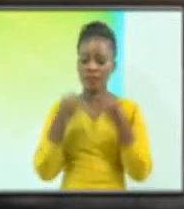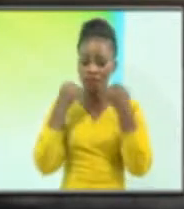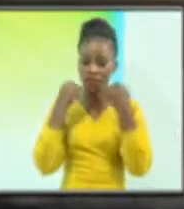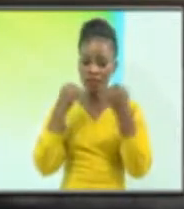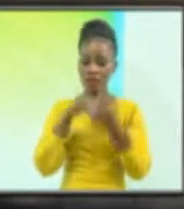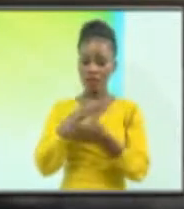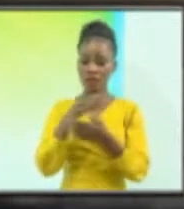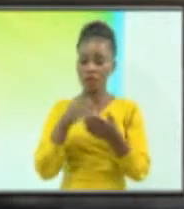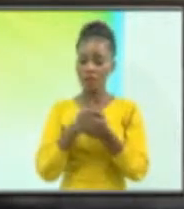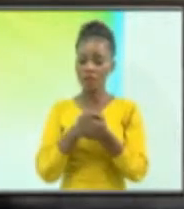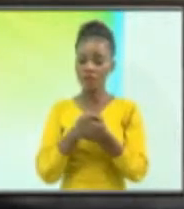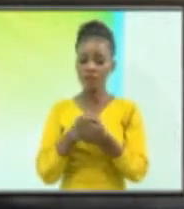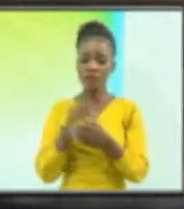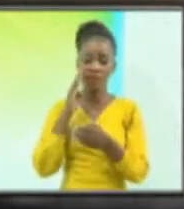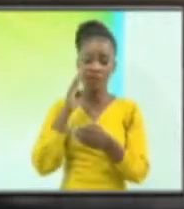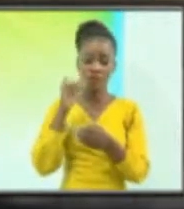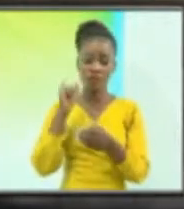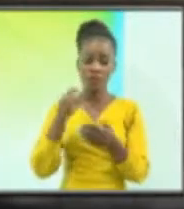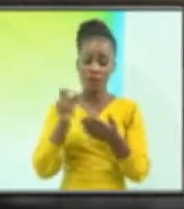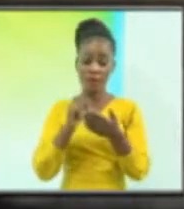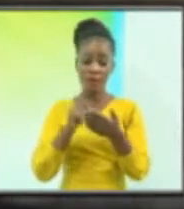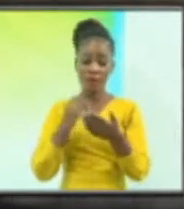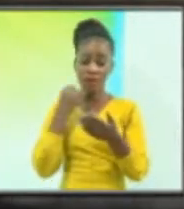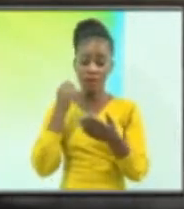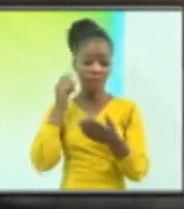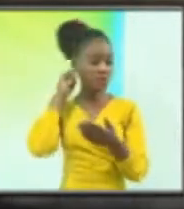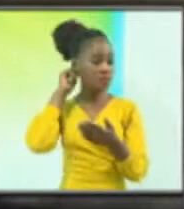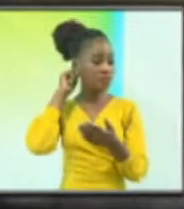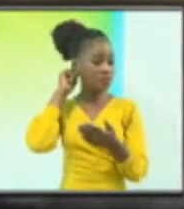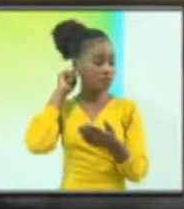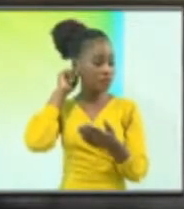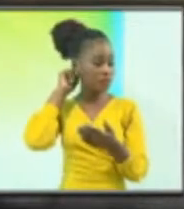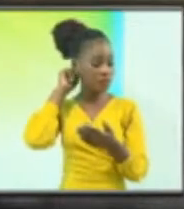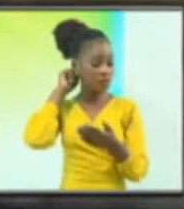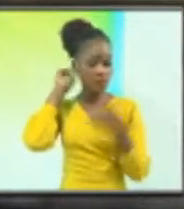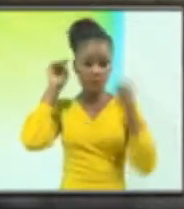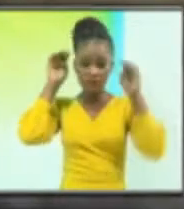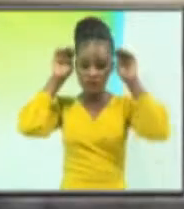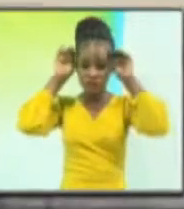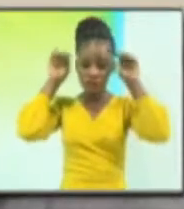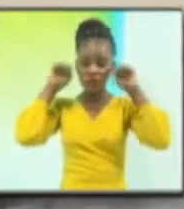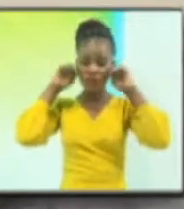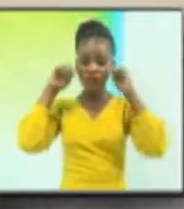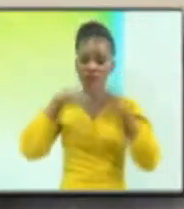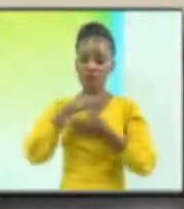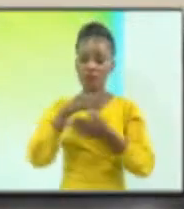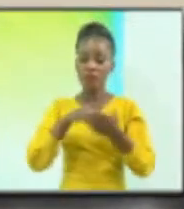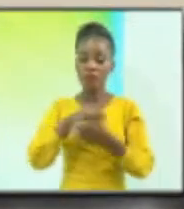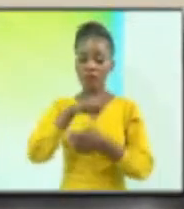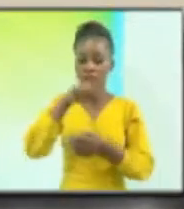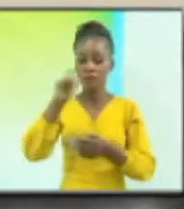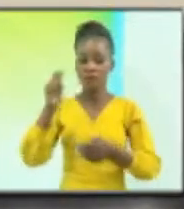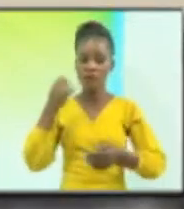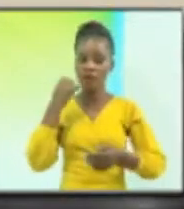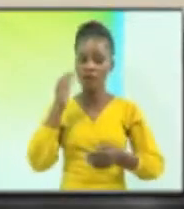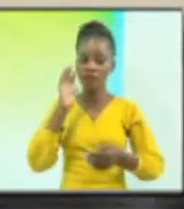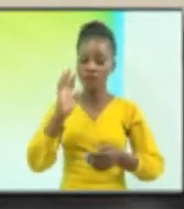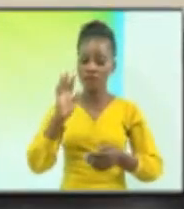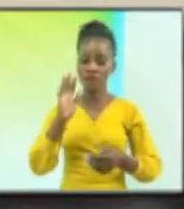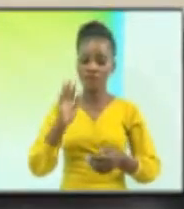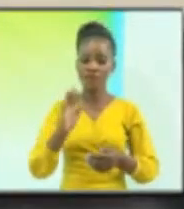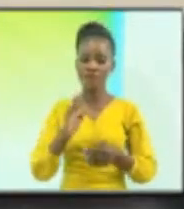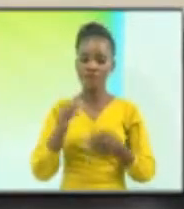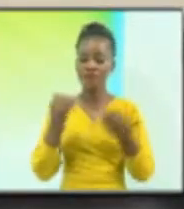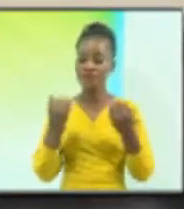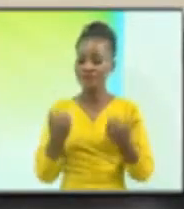of these get these permanent secretaries, judges of high courts, all get this type of passport.